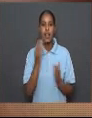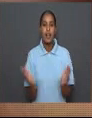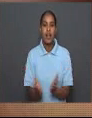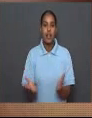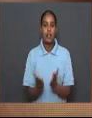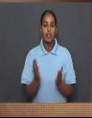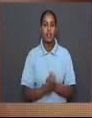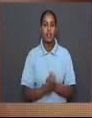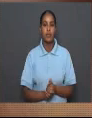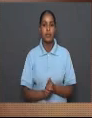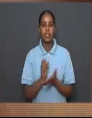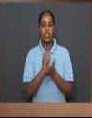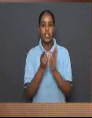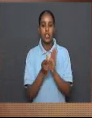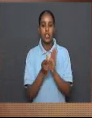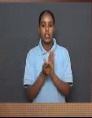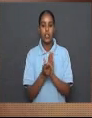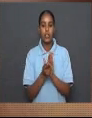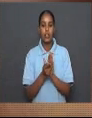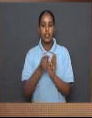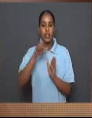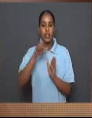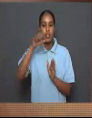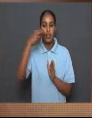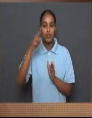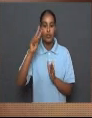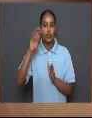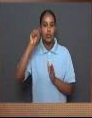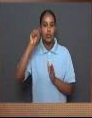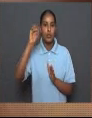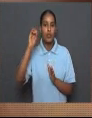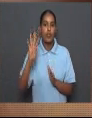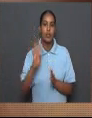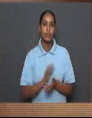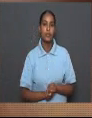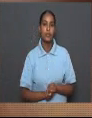catalyst such as sulfuric acid.